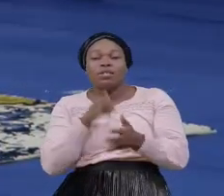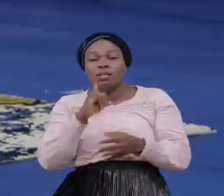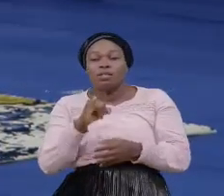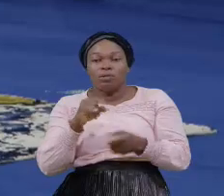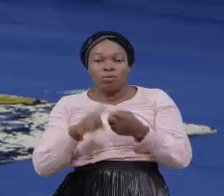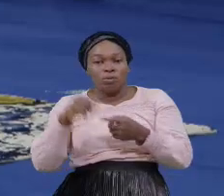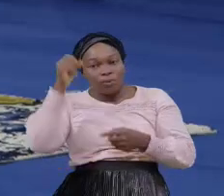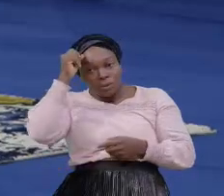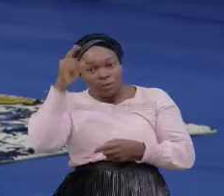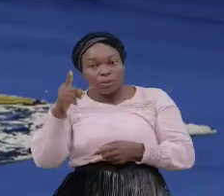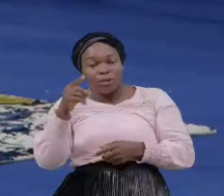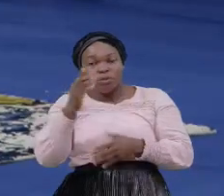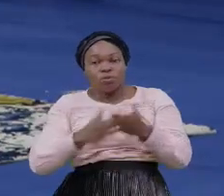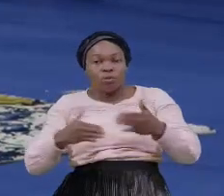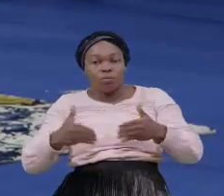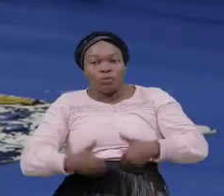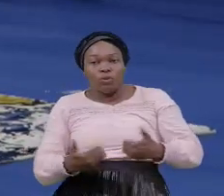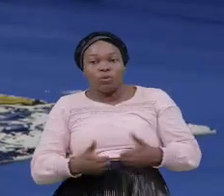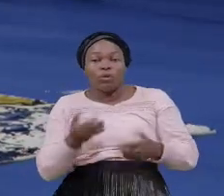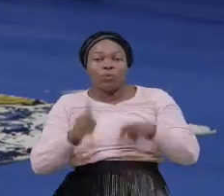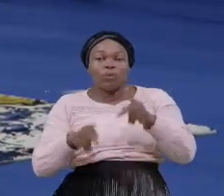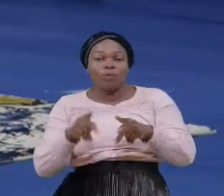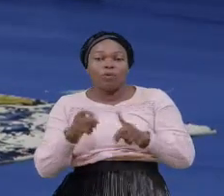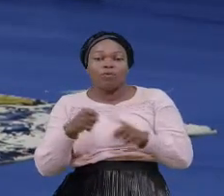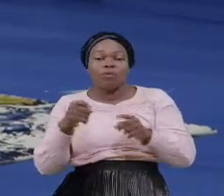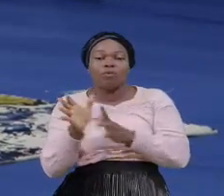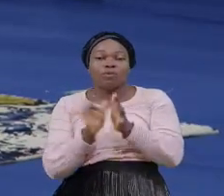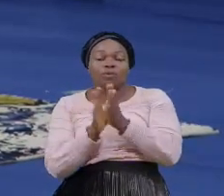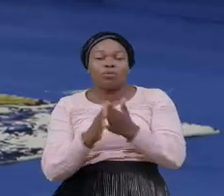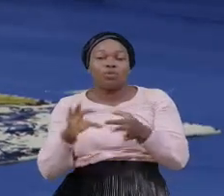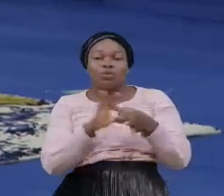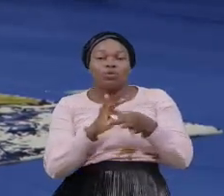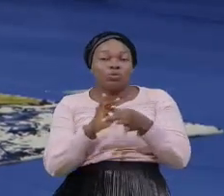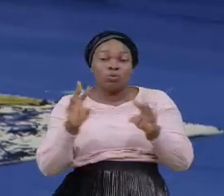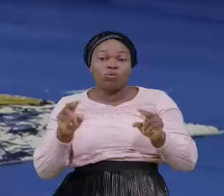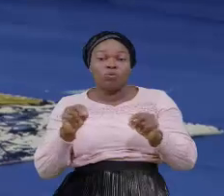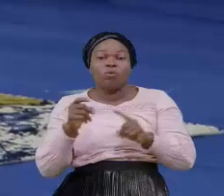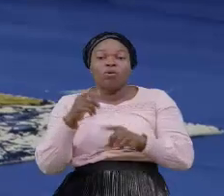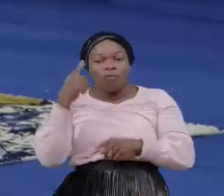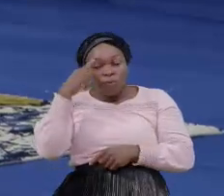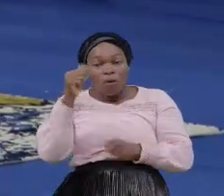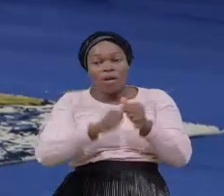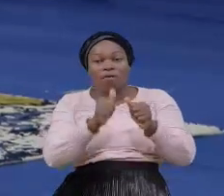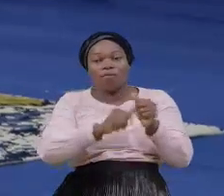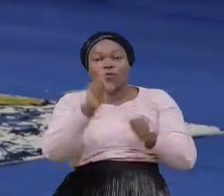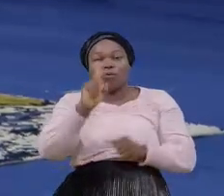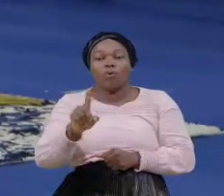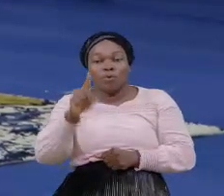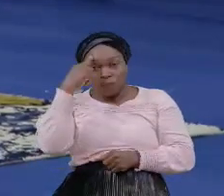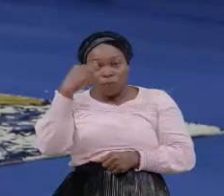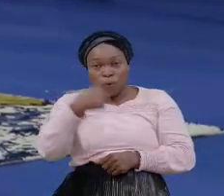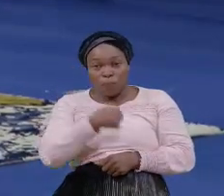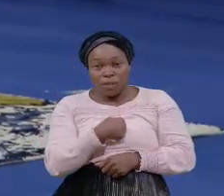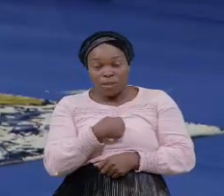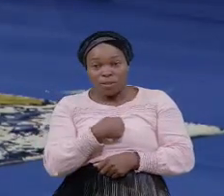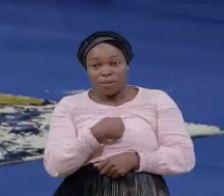they're in the scripture union. No, this for everybody. This for me. I said this for me.